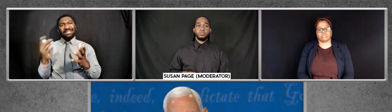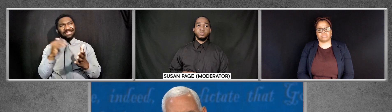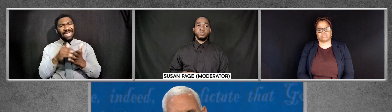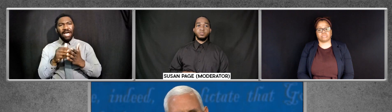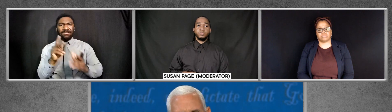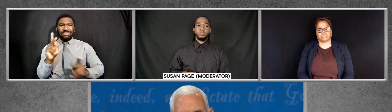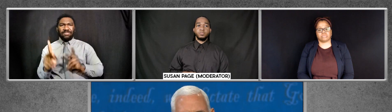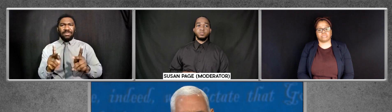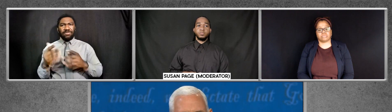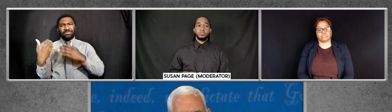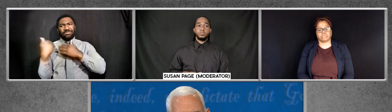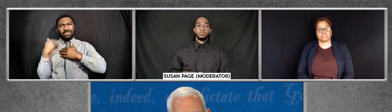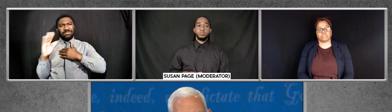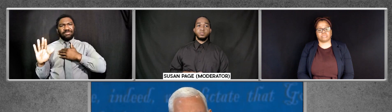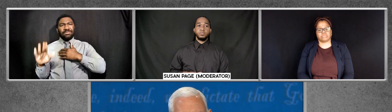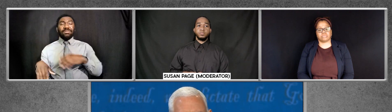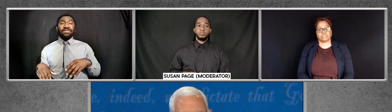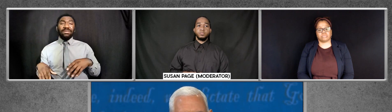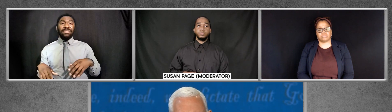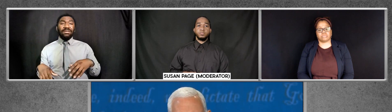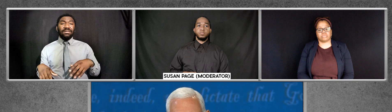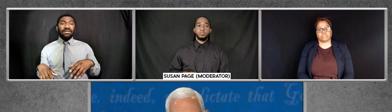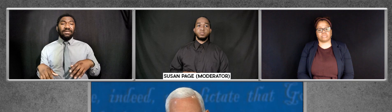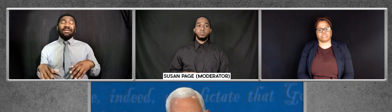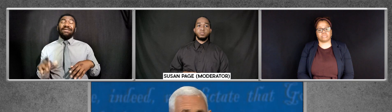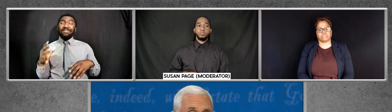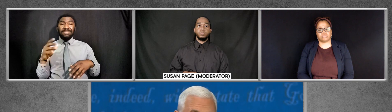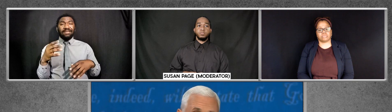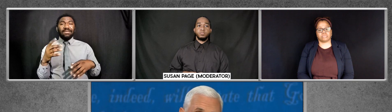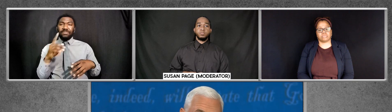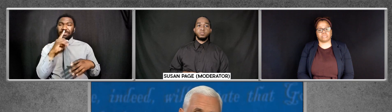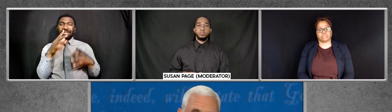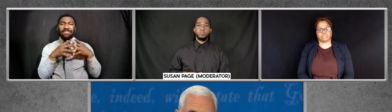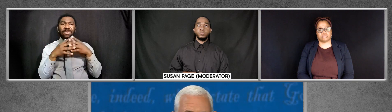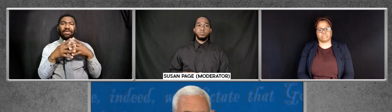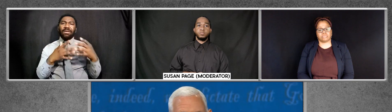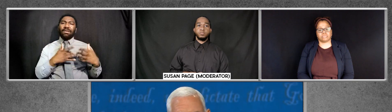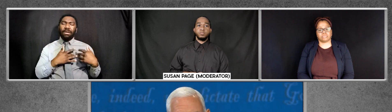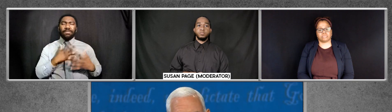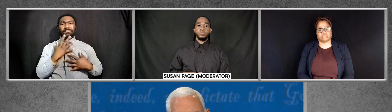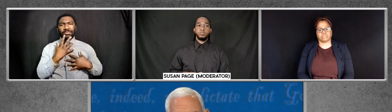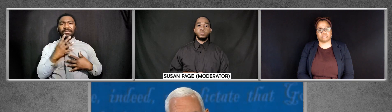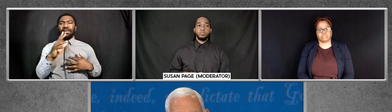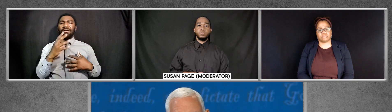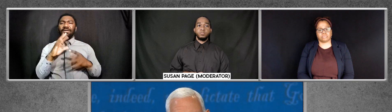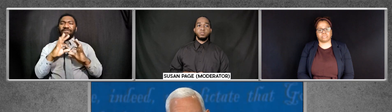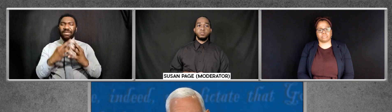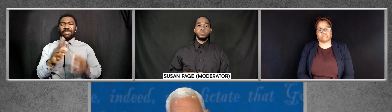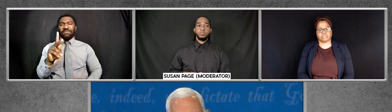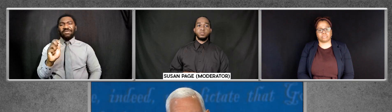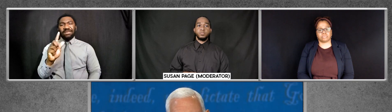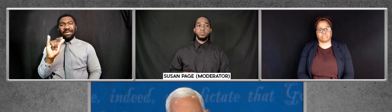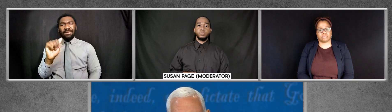But notably, America's hearts today are with the family of Kayla Mueller, her parents of which are here with us tonight in Salt Lake